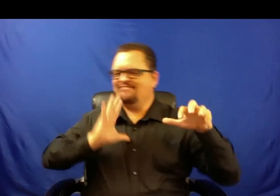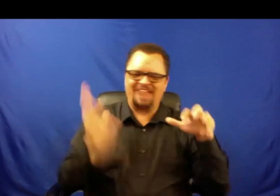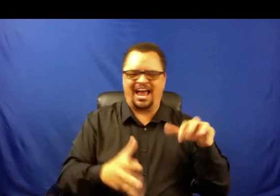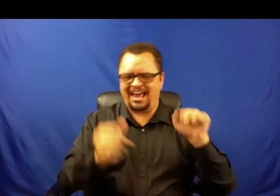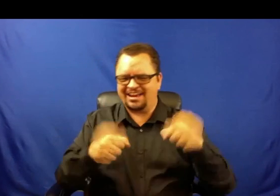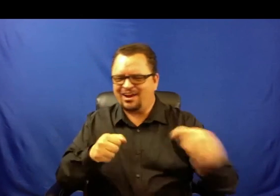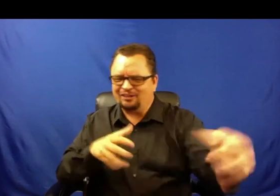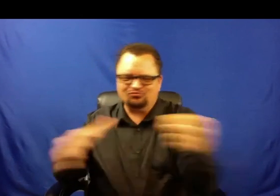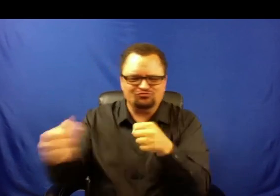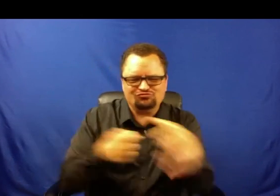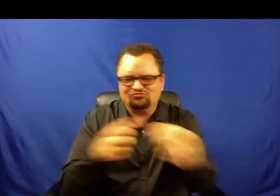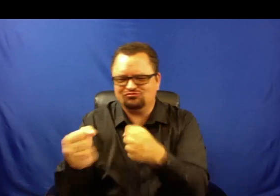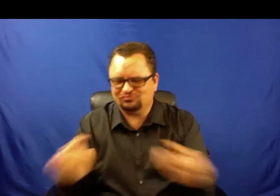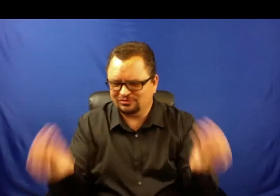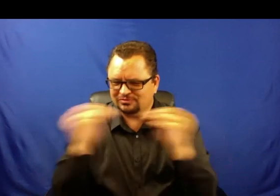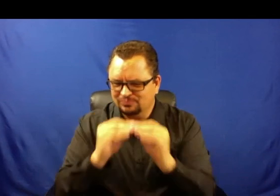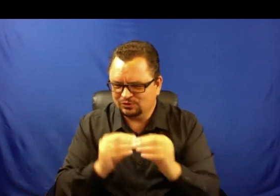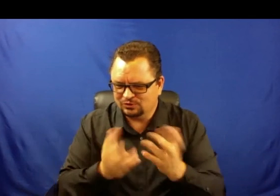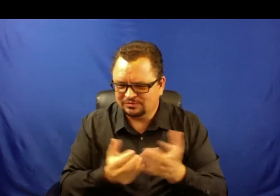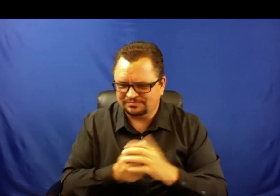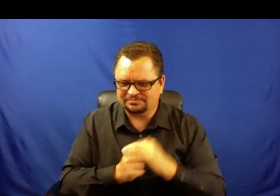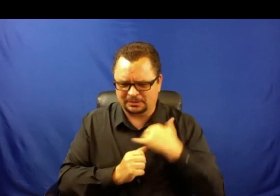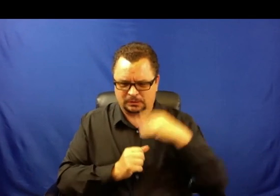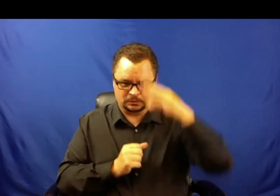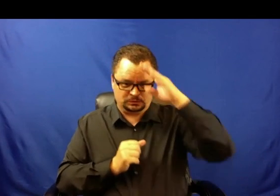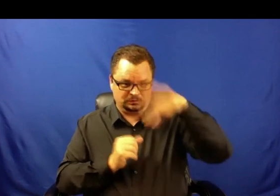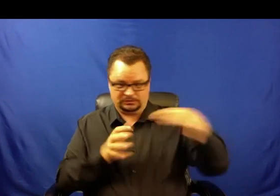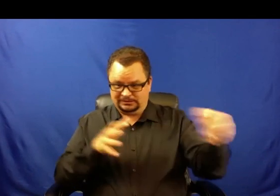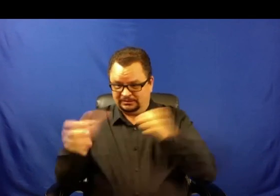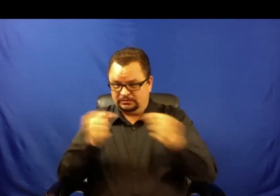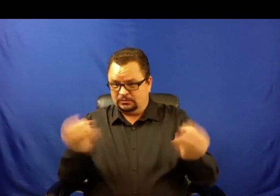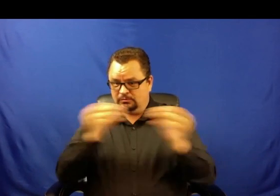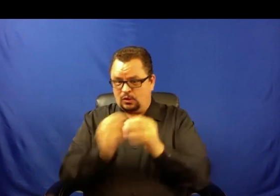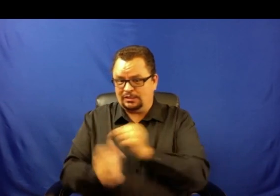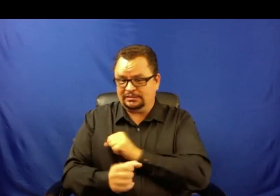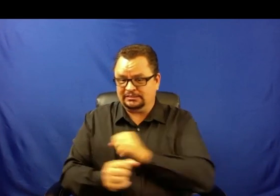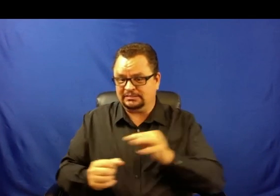needs, but I think the goal, and you've been very consistent in this, of